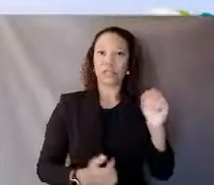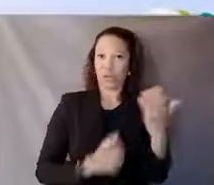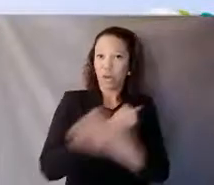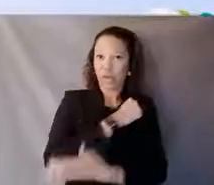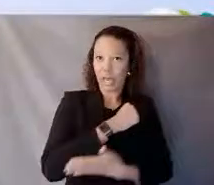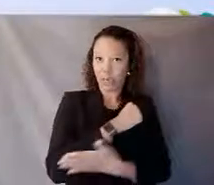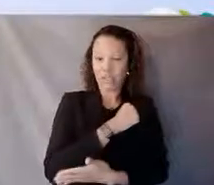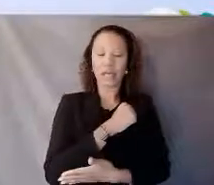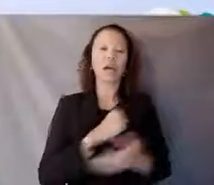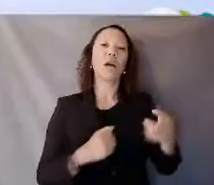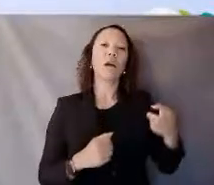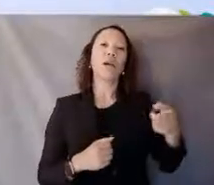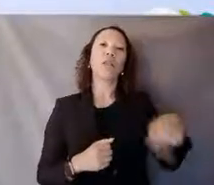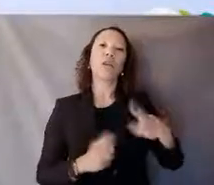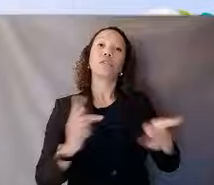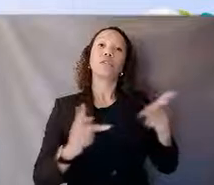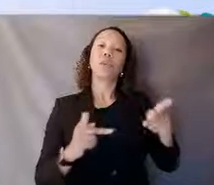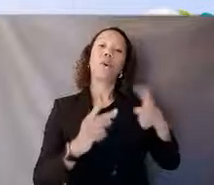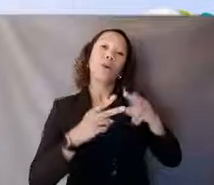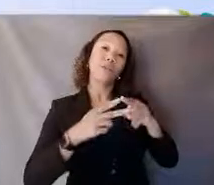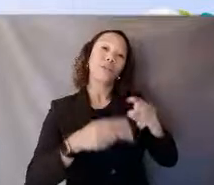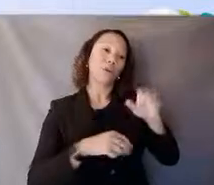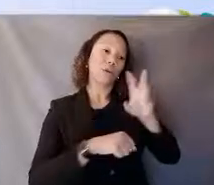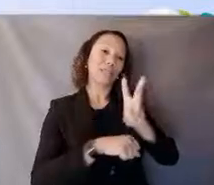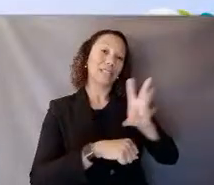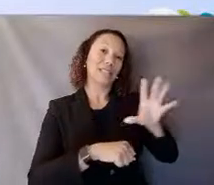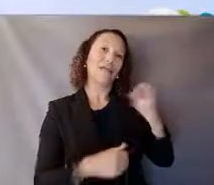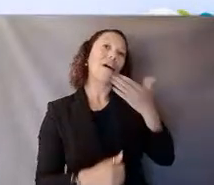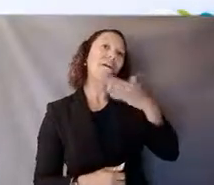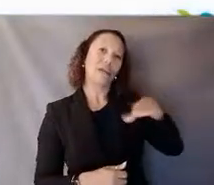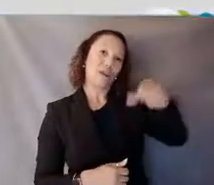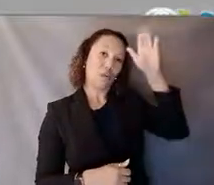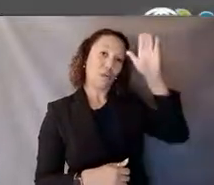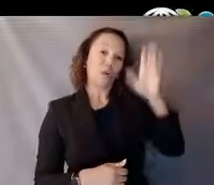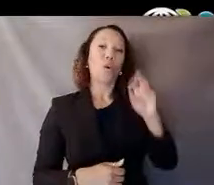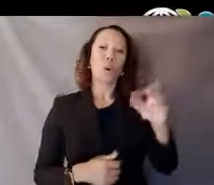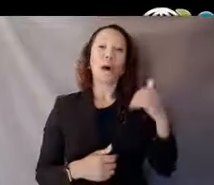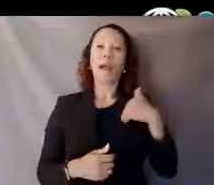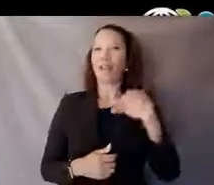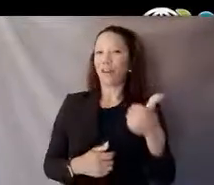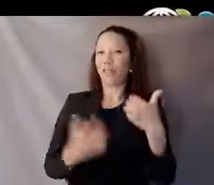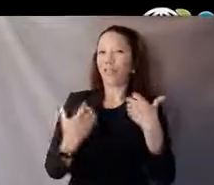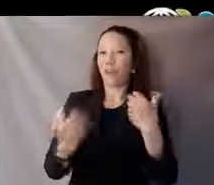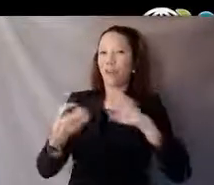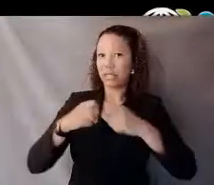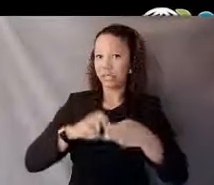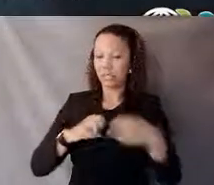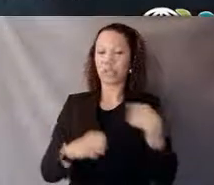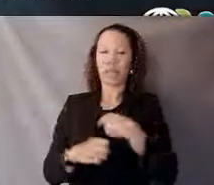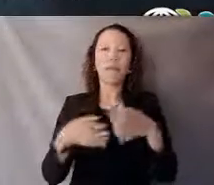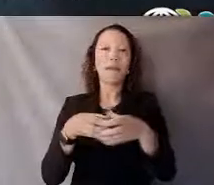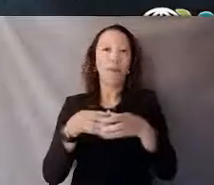those individuals were either 65 and over, or they had underlying health conditions. A mobile testing site is available